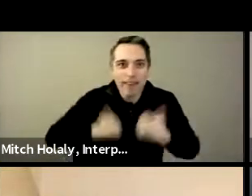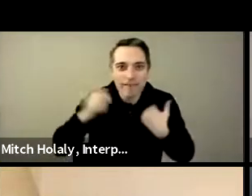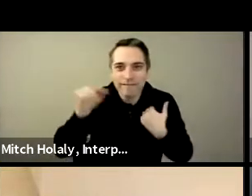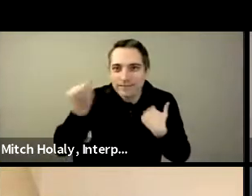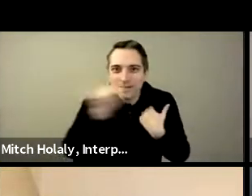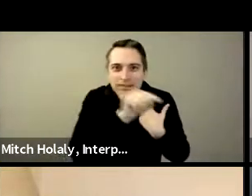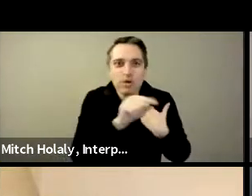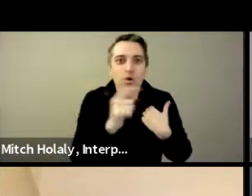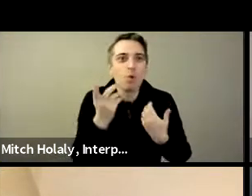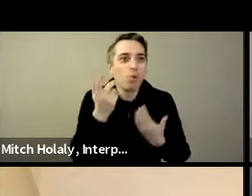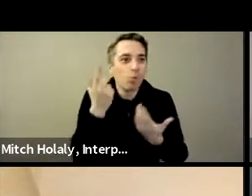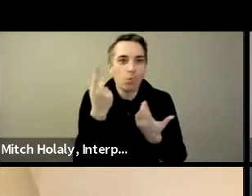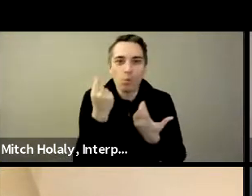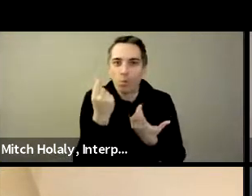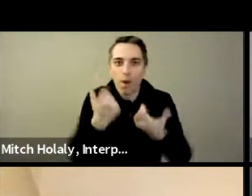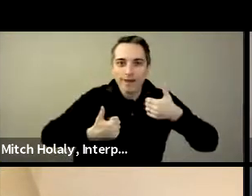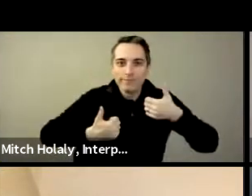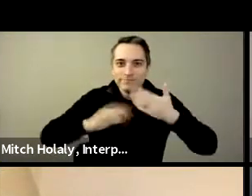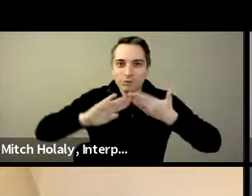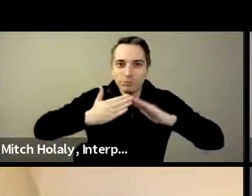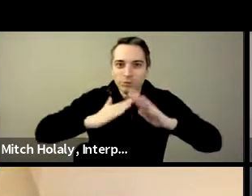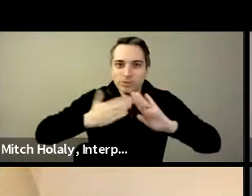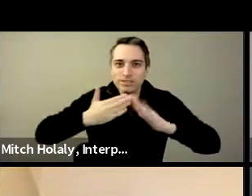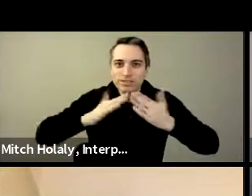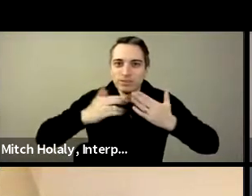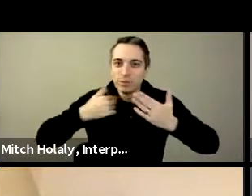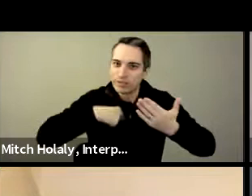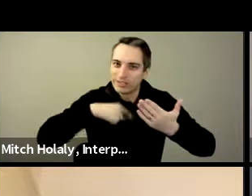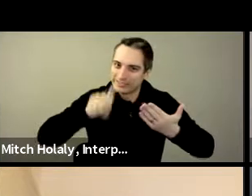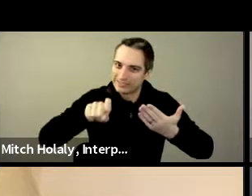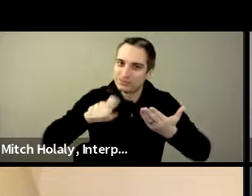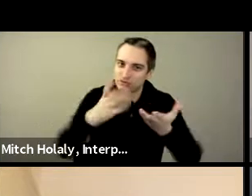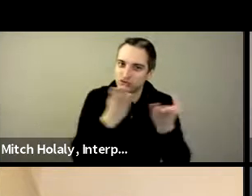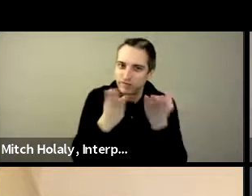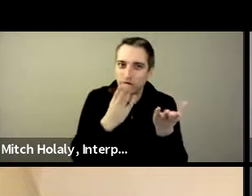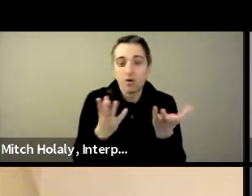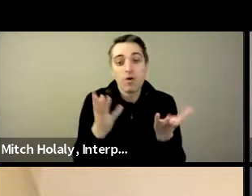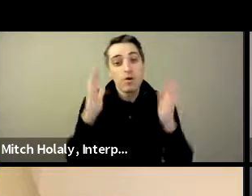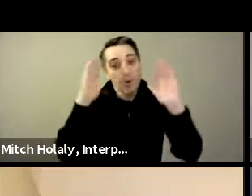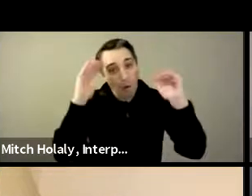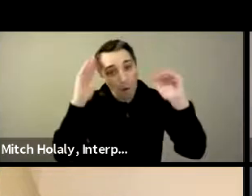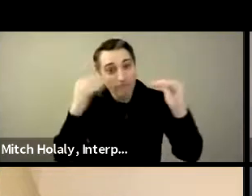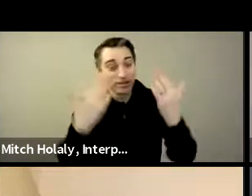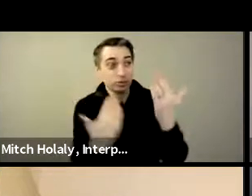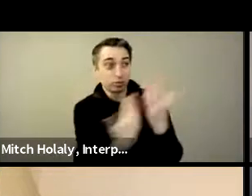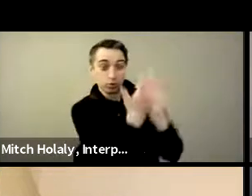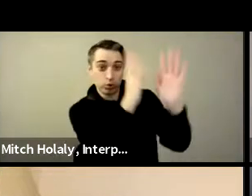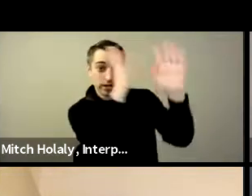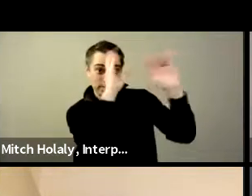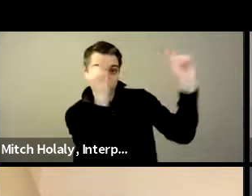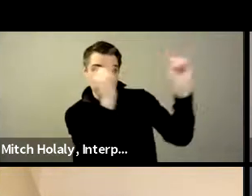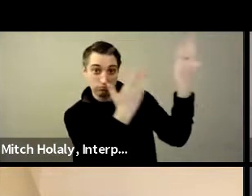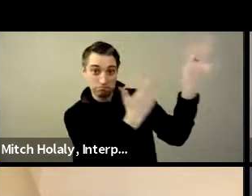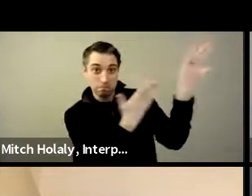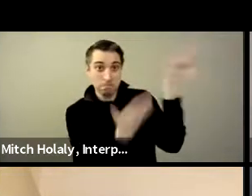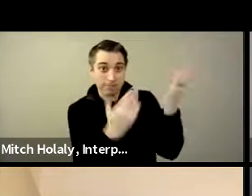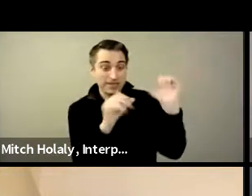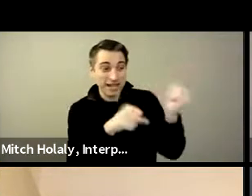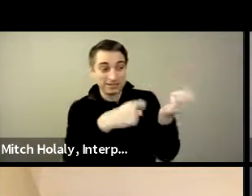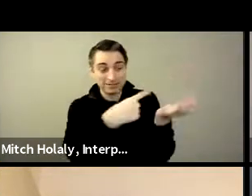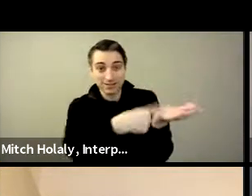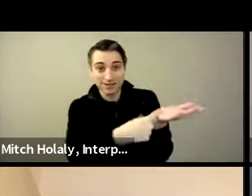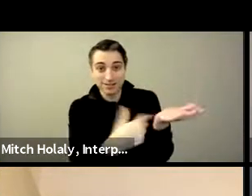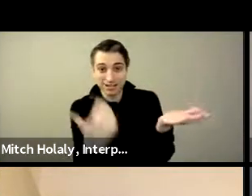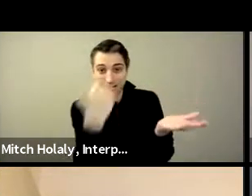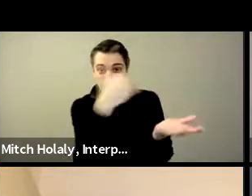you're serving. Hopefully we can start that conversation again, given the new administration, and maybe we could